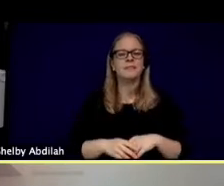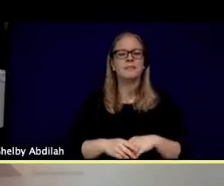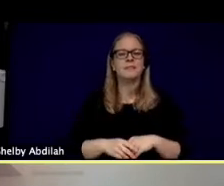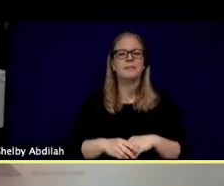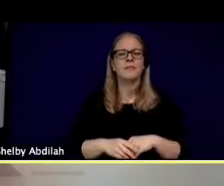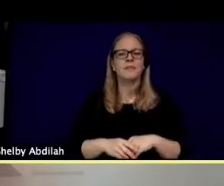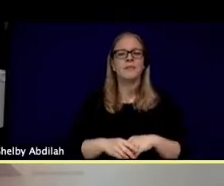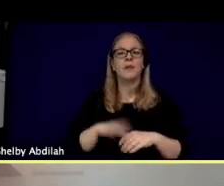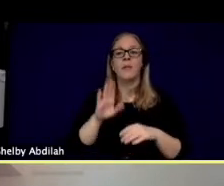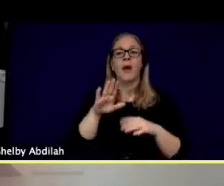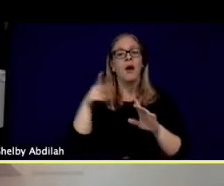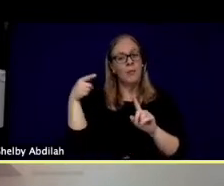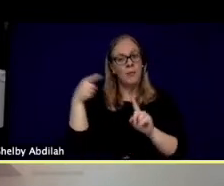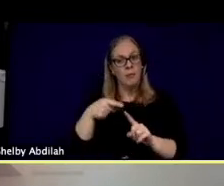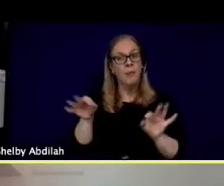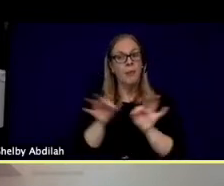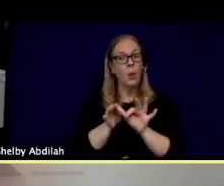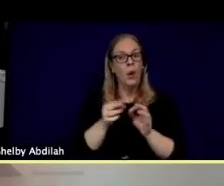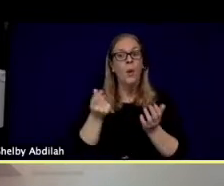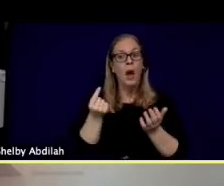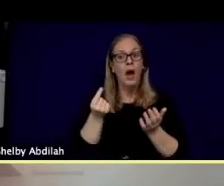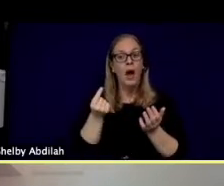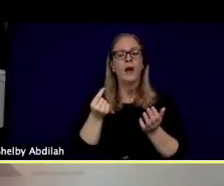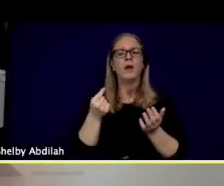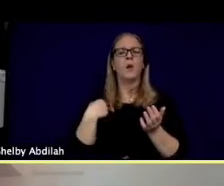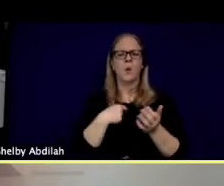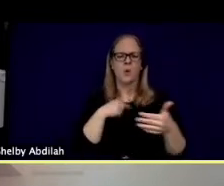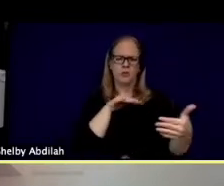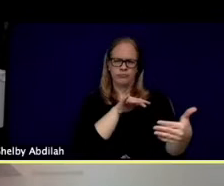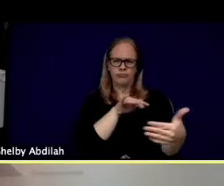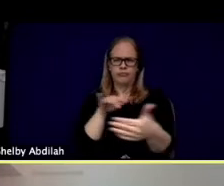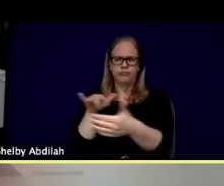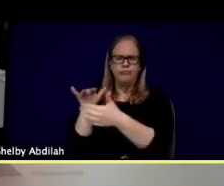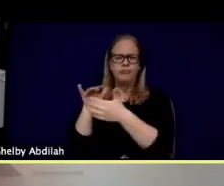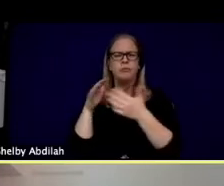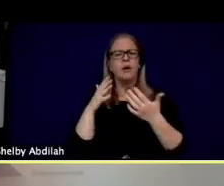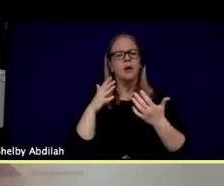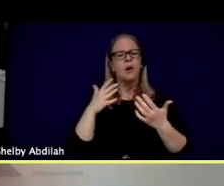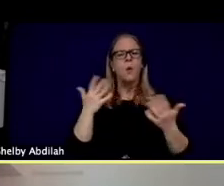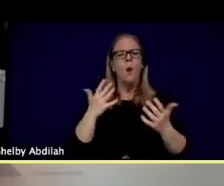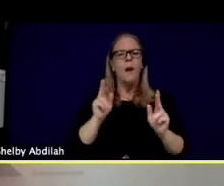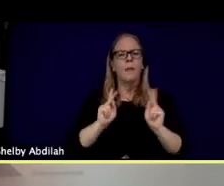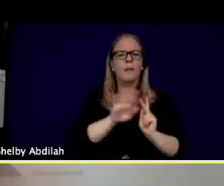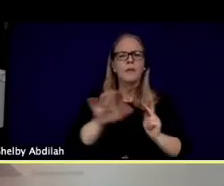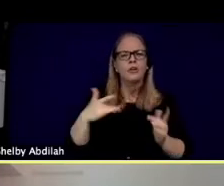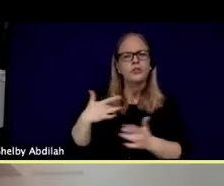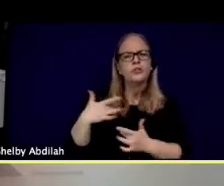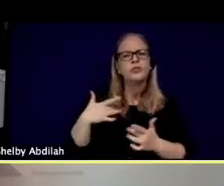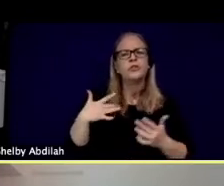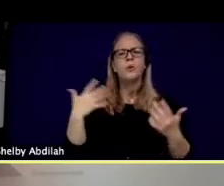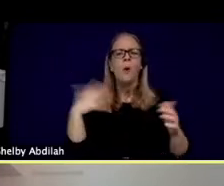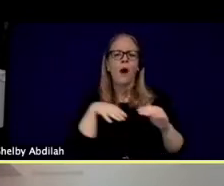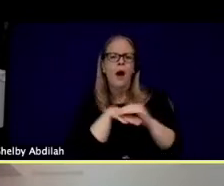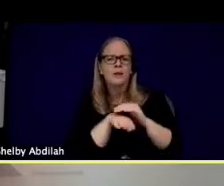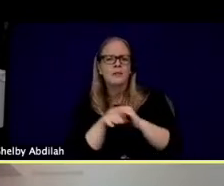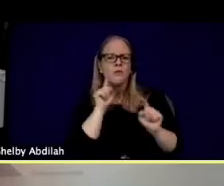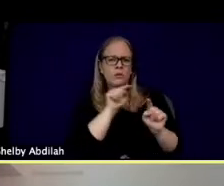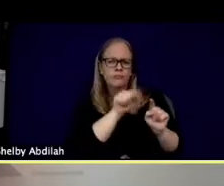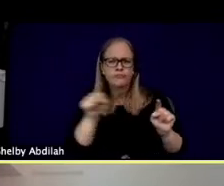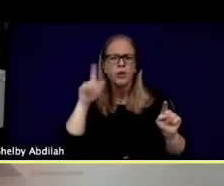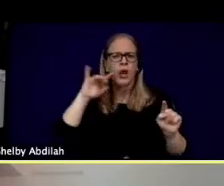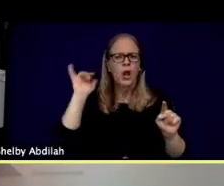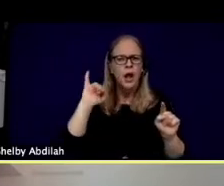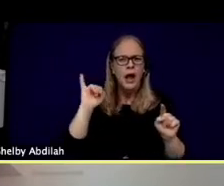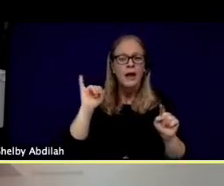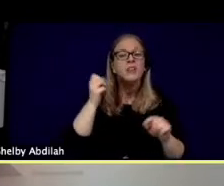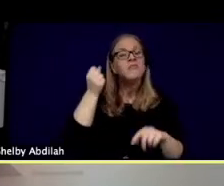the important thing is that we look at the concern for accessibility and access to all consumers. Even if a certain type of development